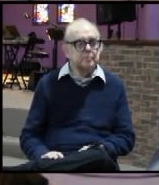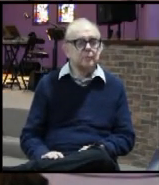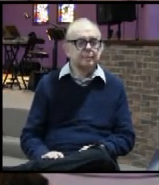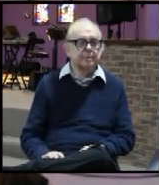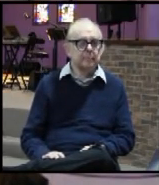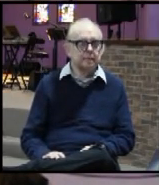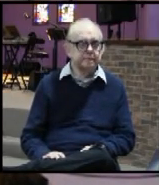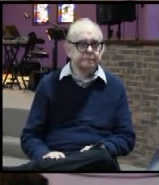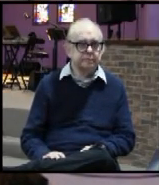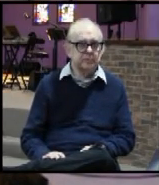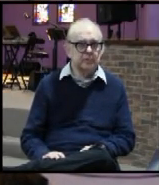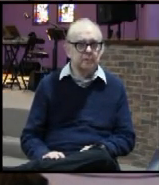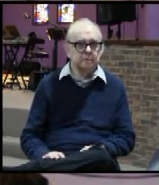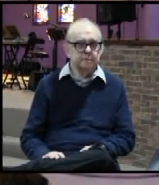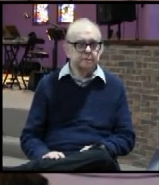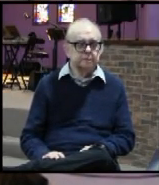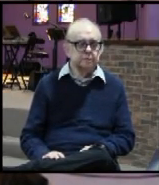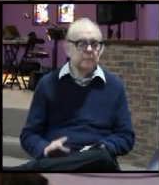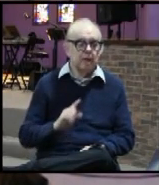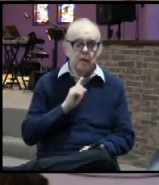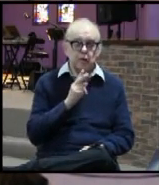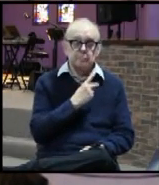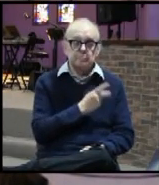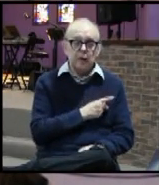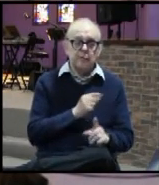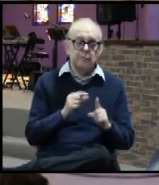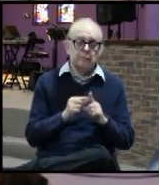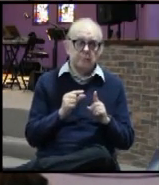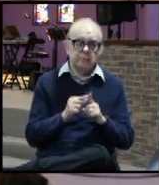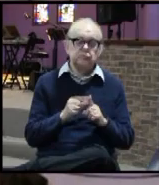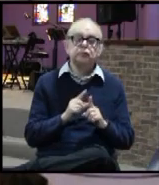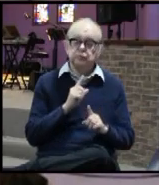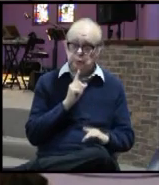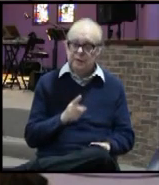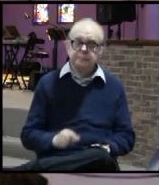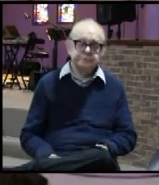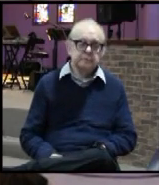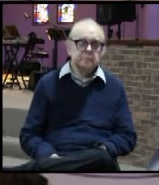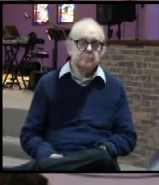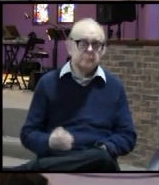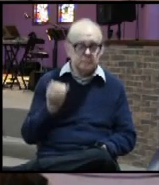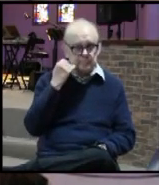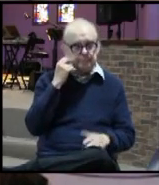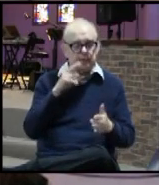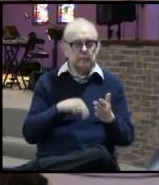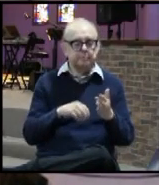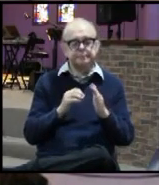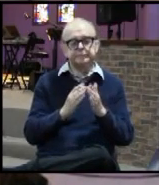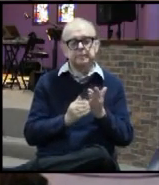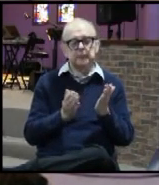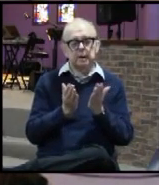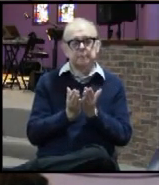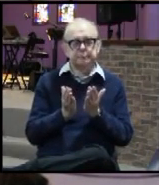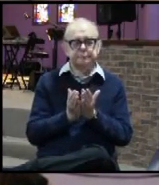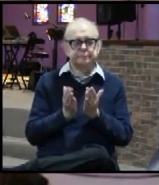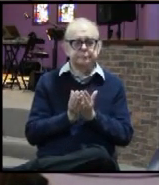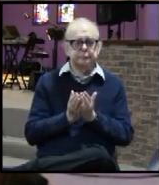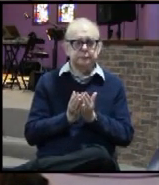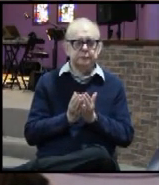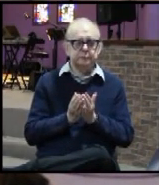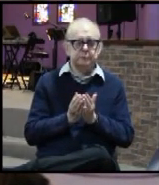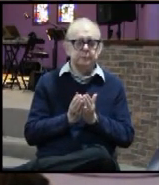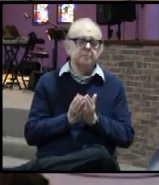And they're powerful. They really are. If you read some books, I guess some funny